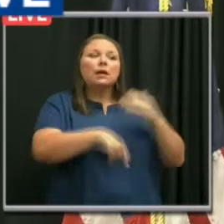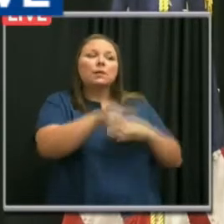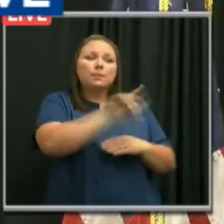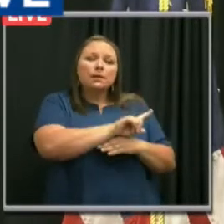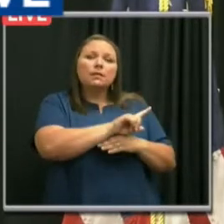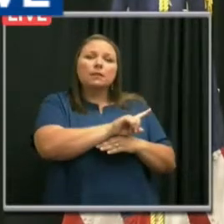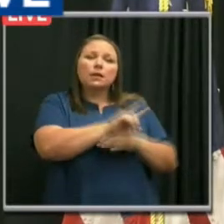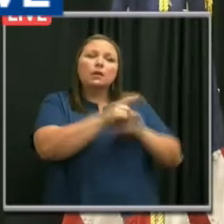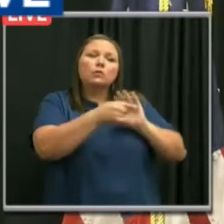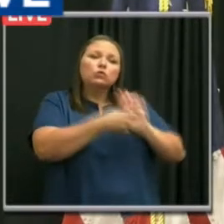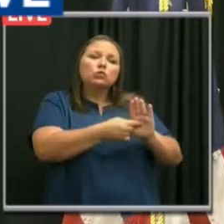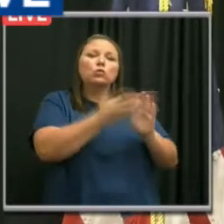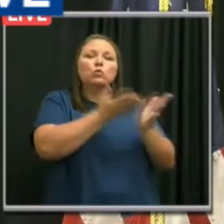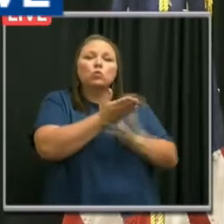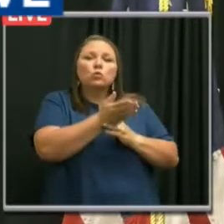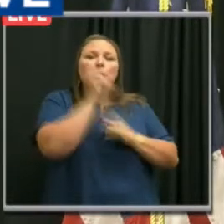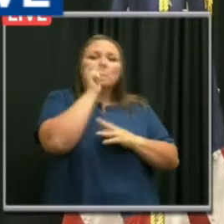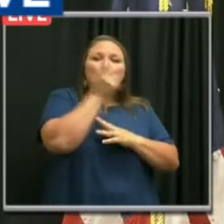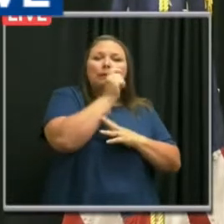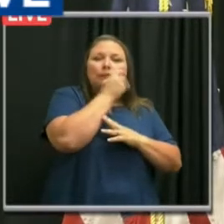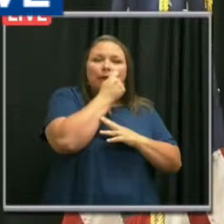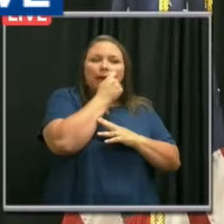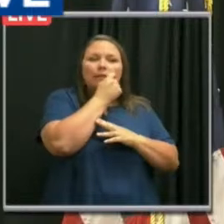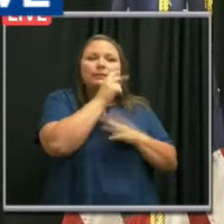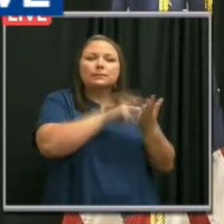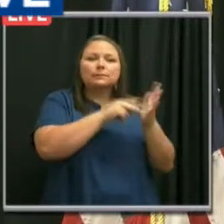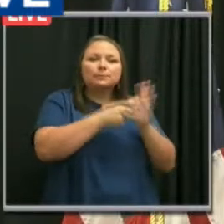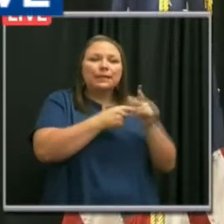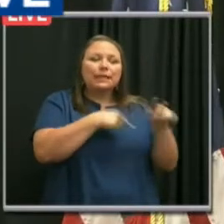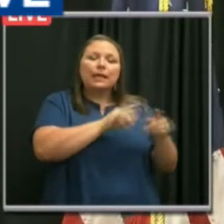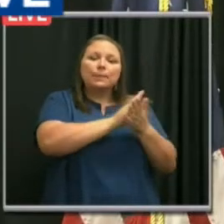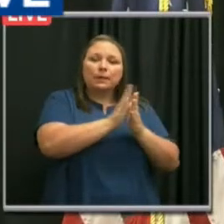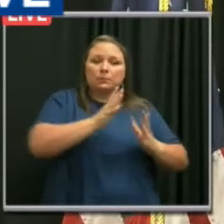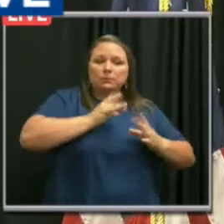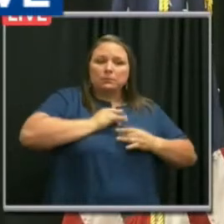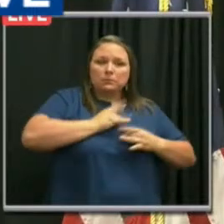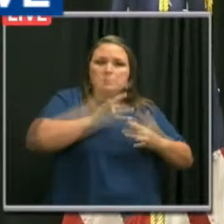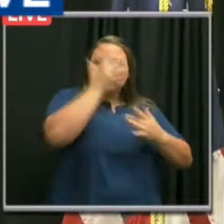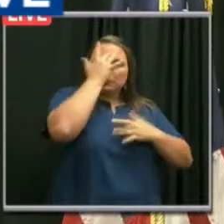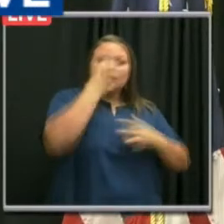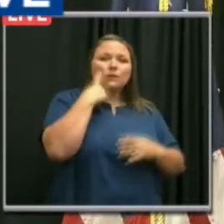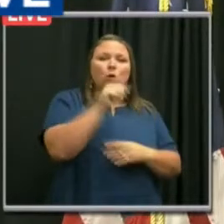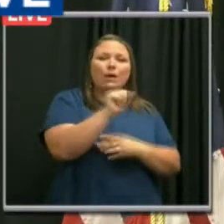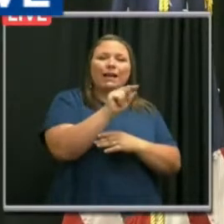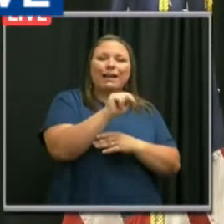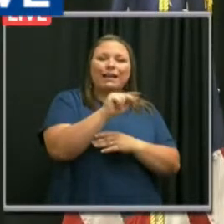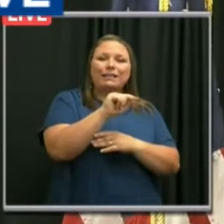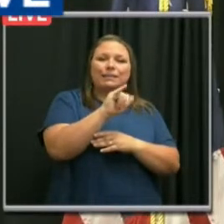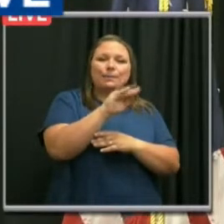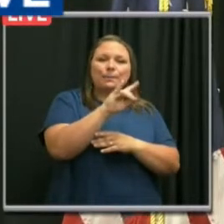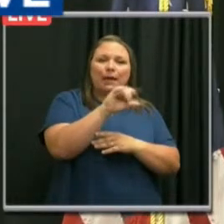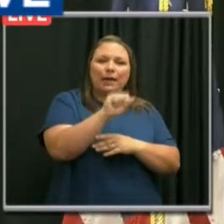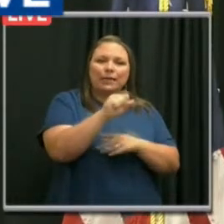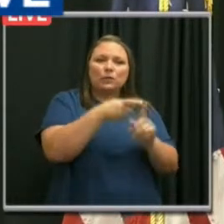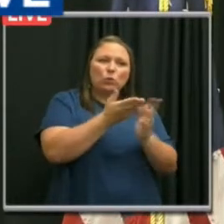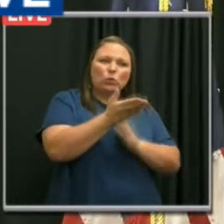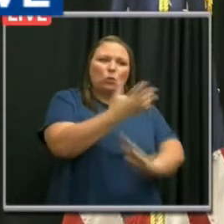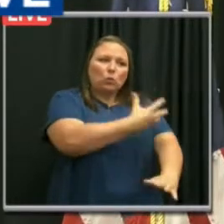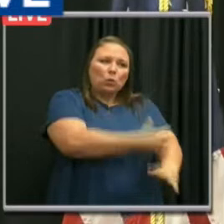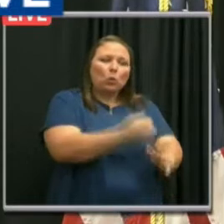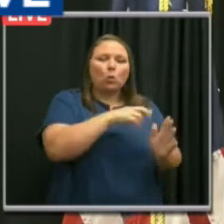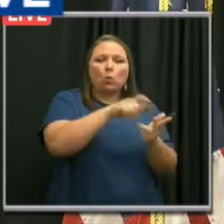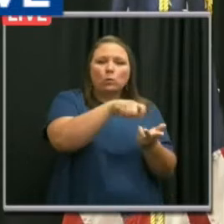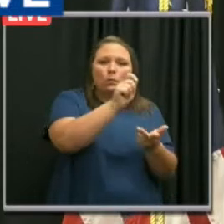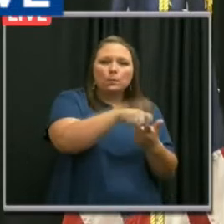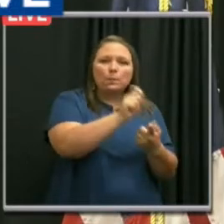have been revealed through serology testing in which a person tests positive for antibodies to COVID-19, but to their recollection,